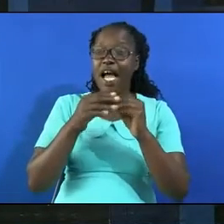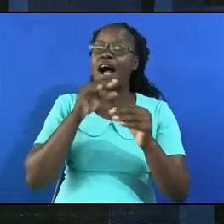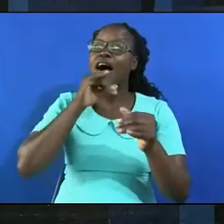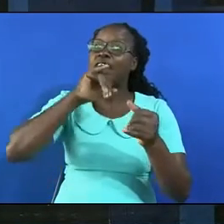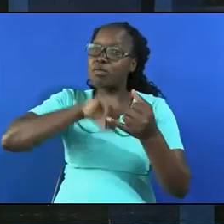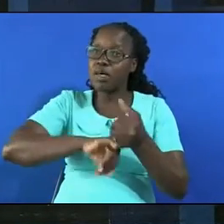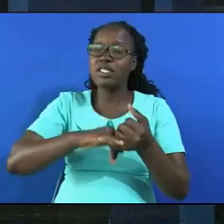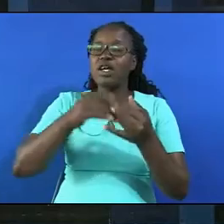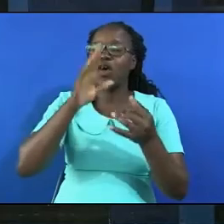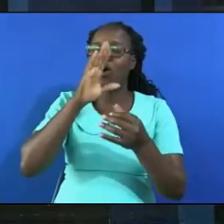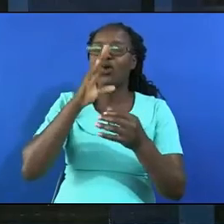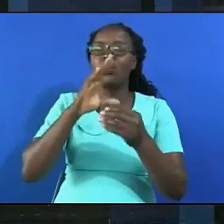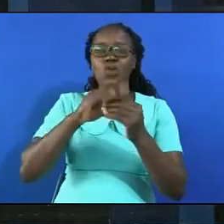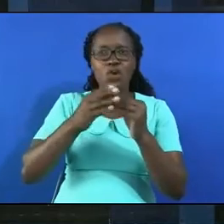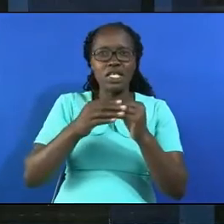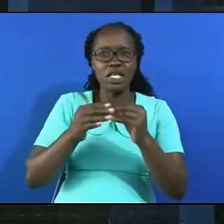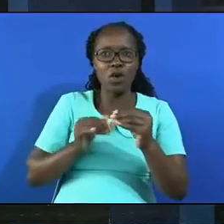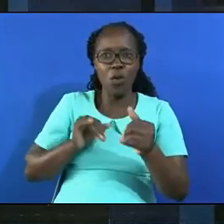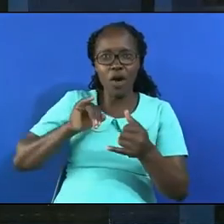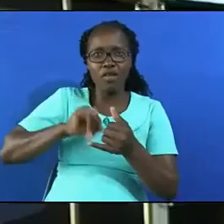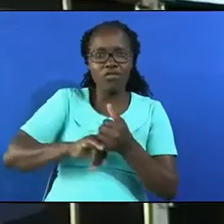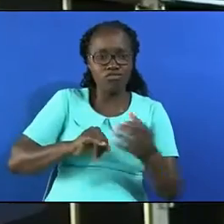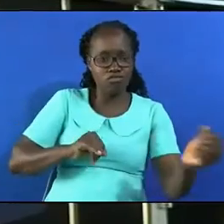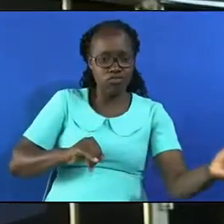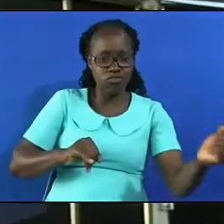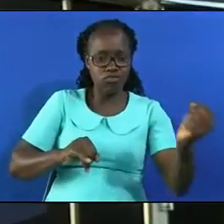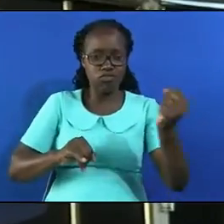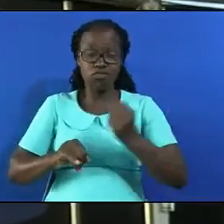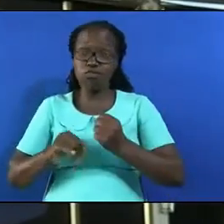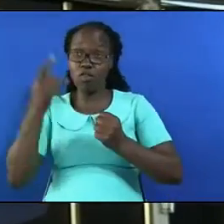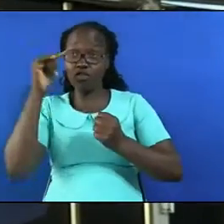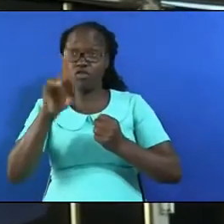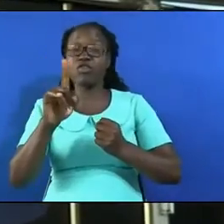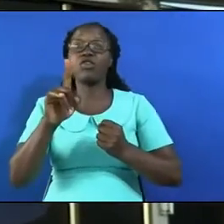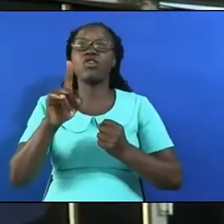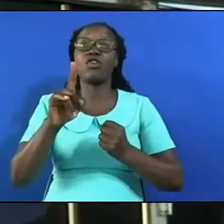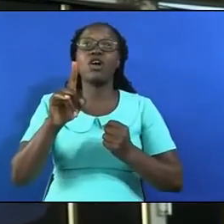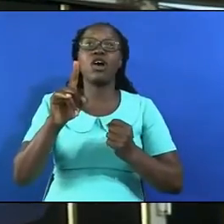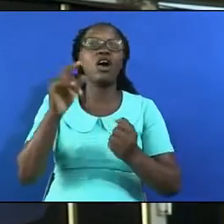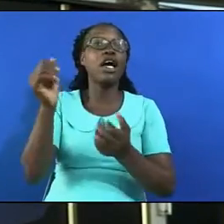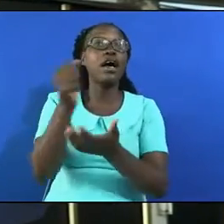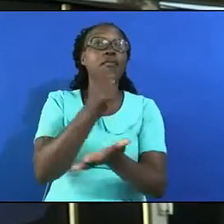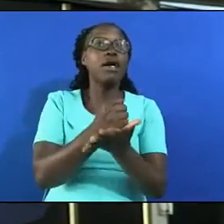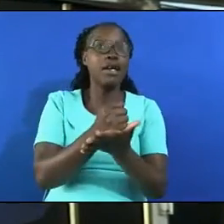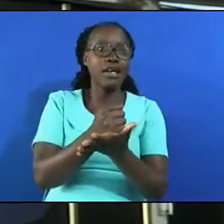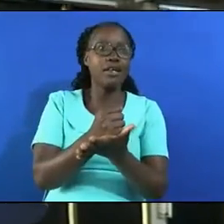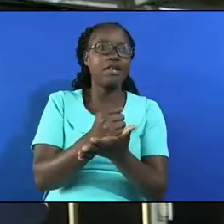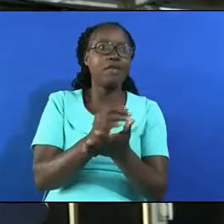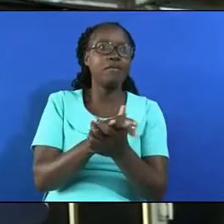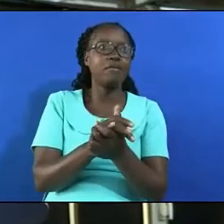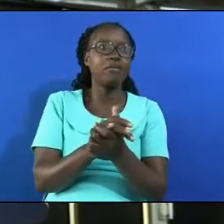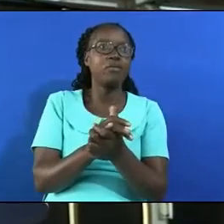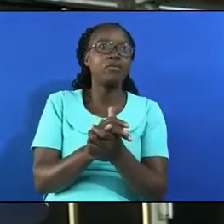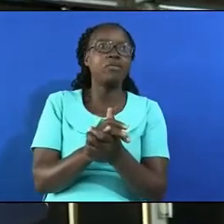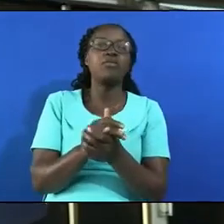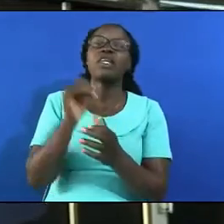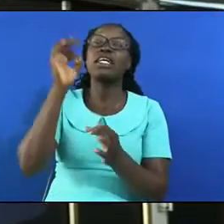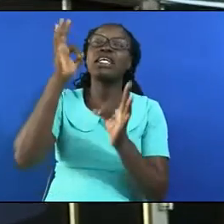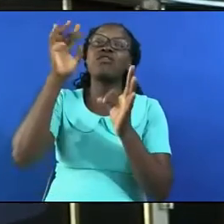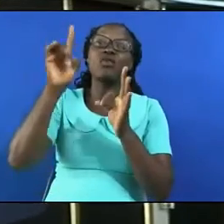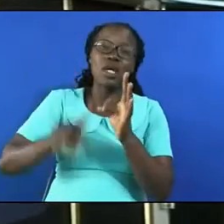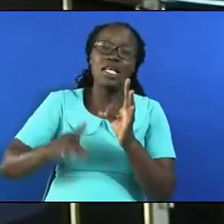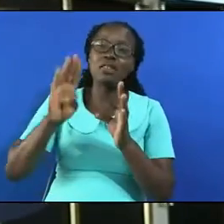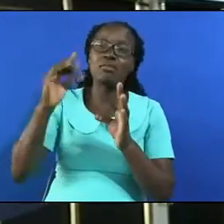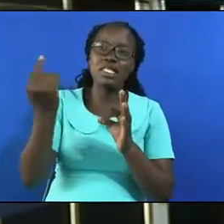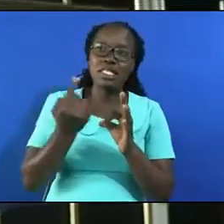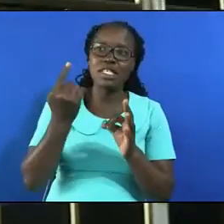husbands, God, who creates wives, will provide one for you. If we are together, say amen. Amen. If you can't be single,